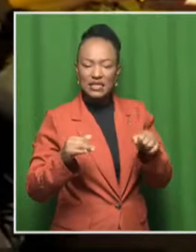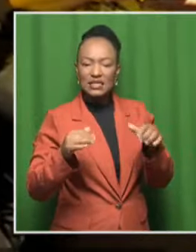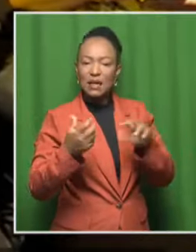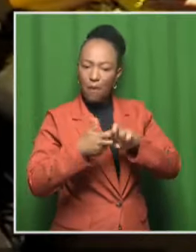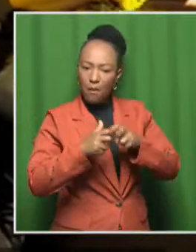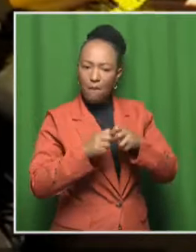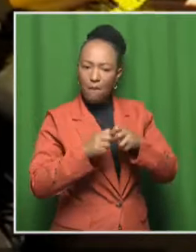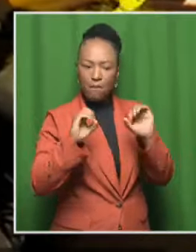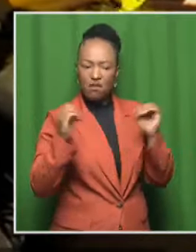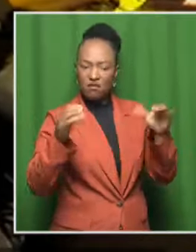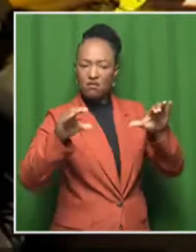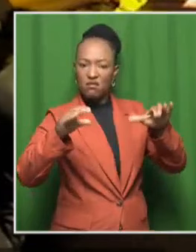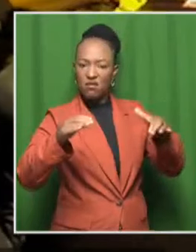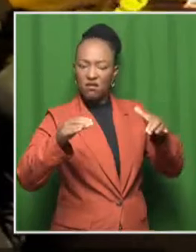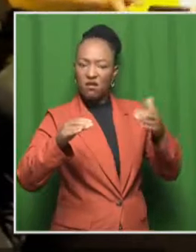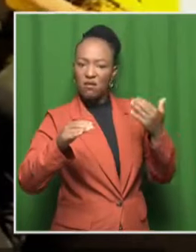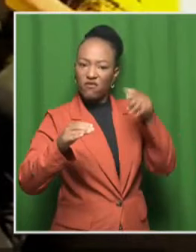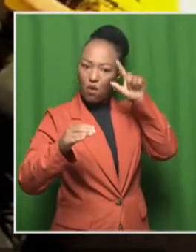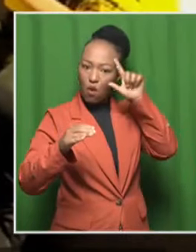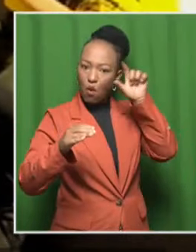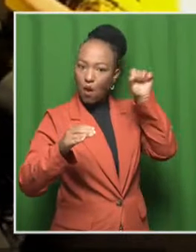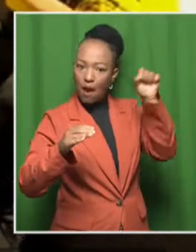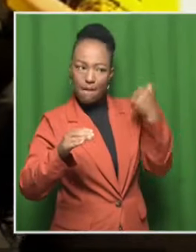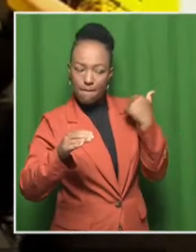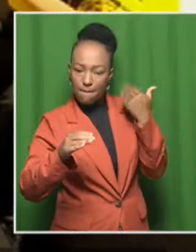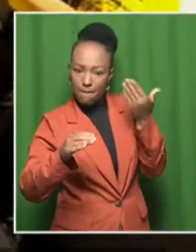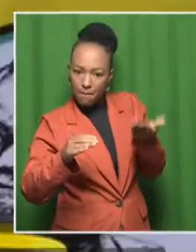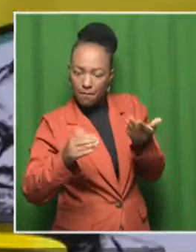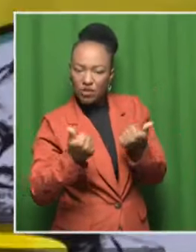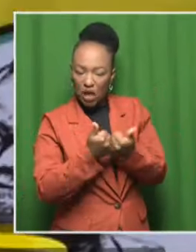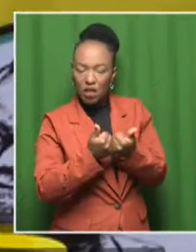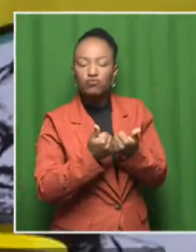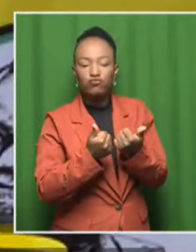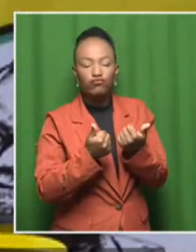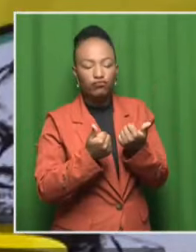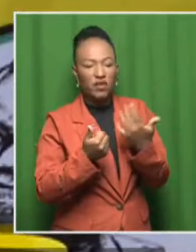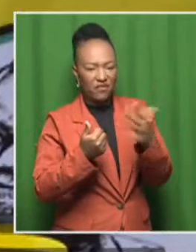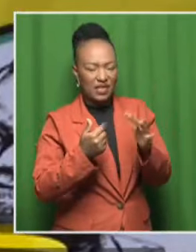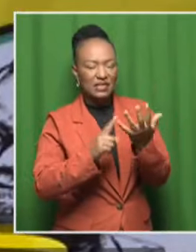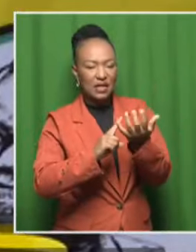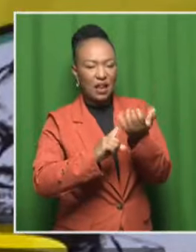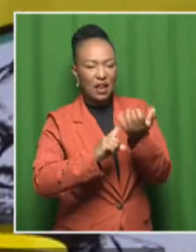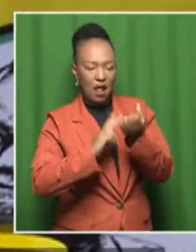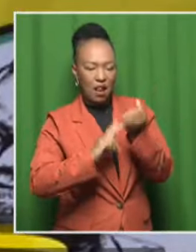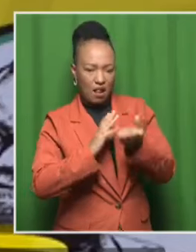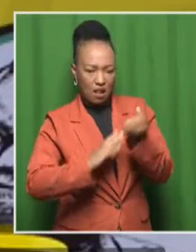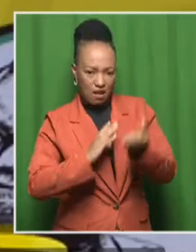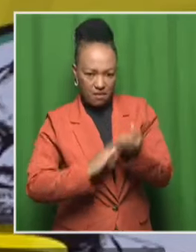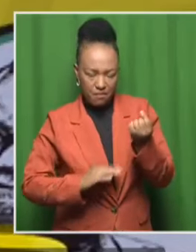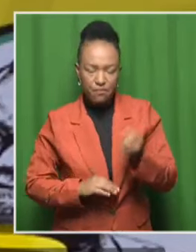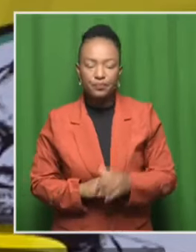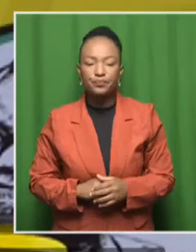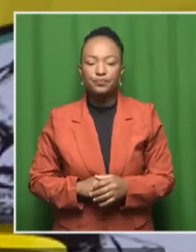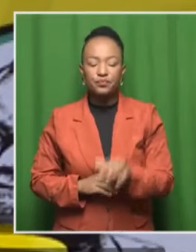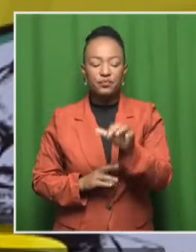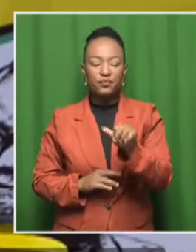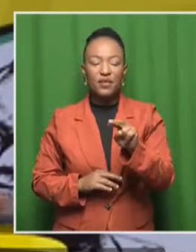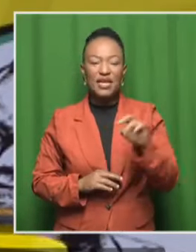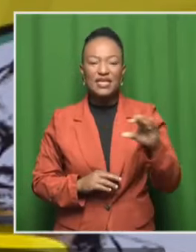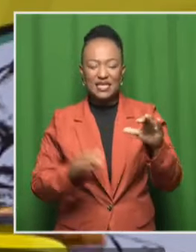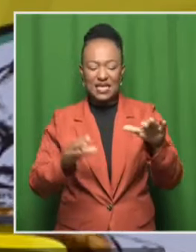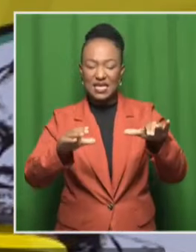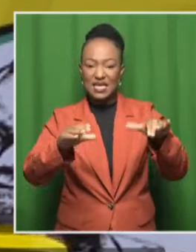many during its era of Oliver Reginald Tambo. The ANC is facing a crisis of authority,